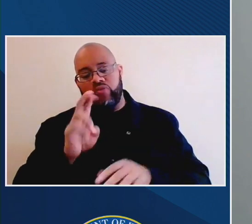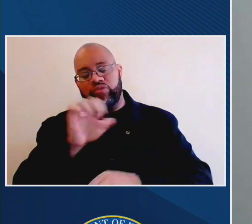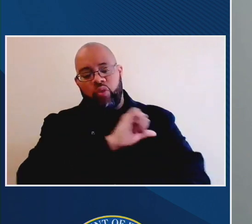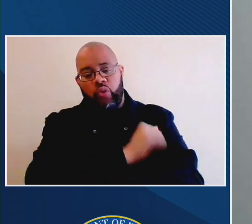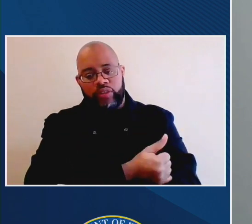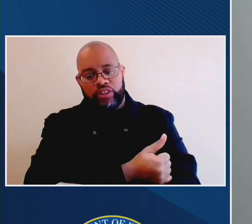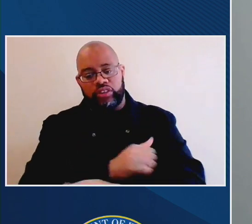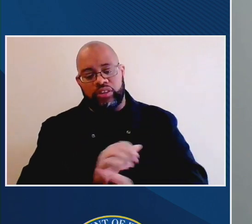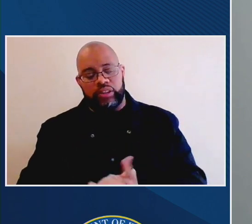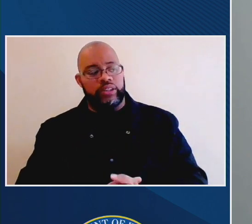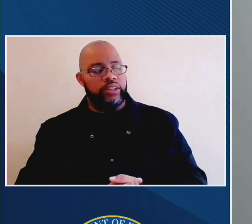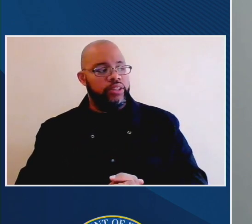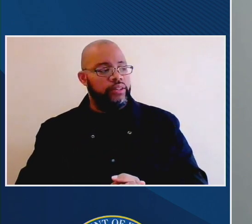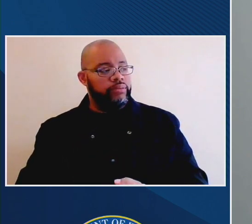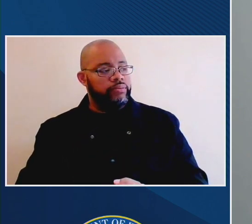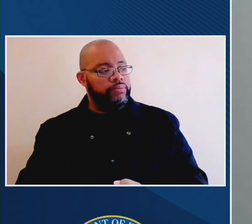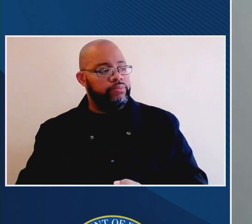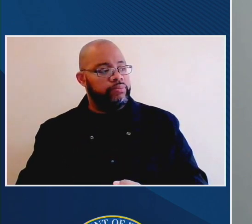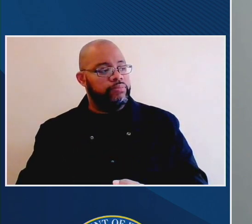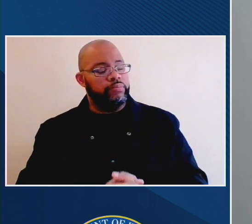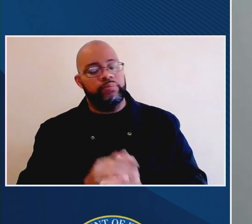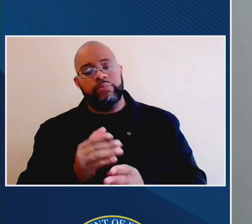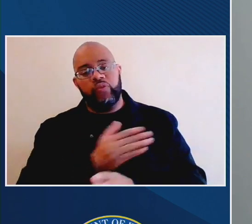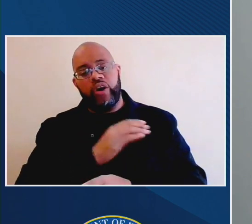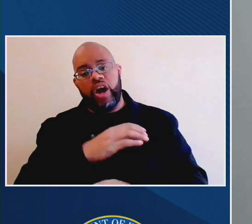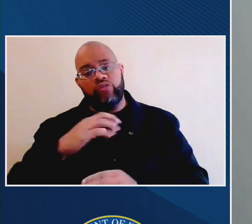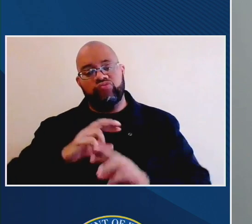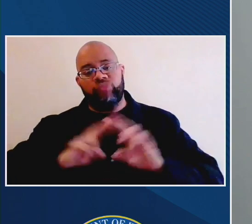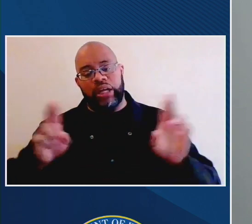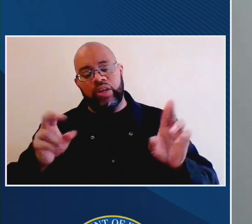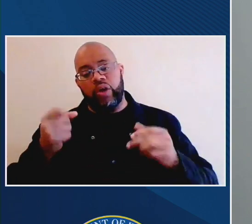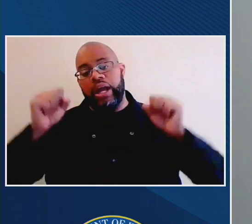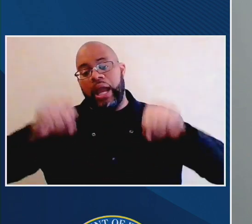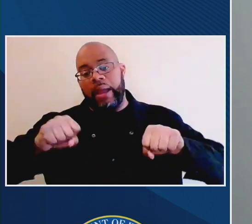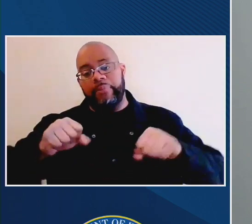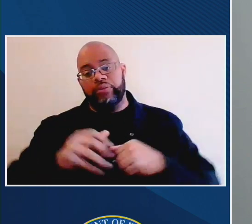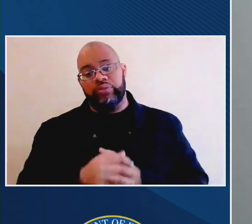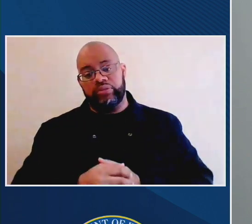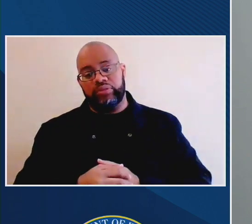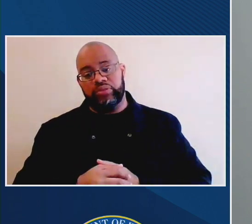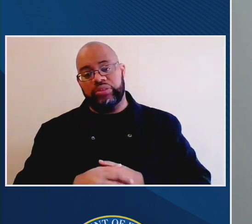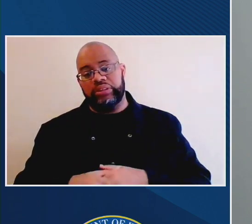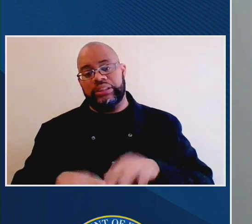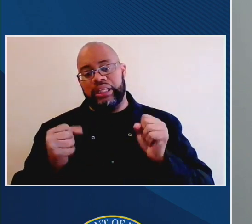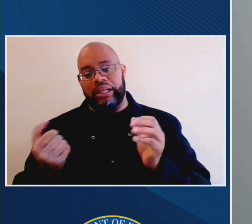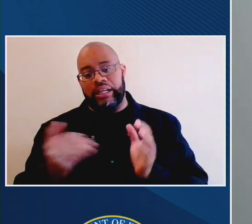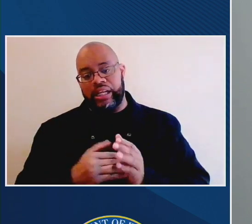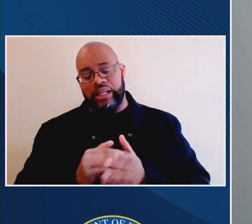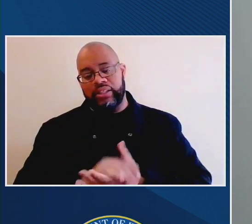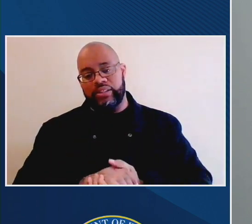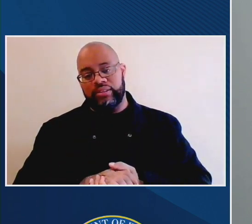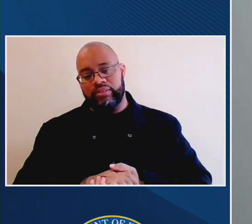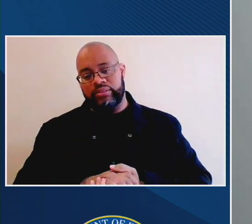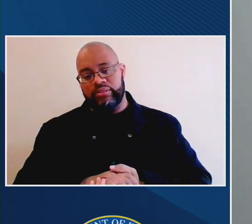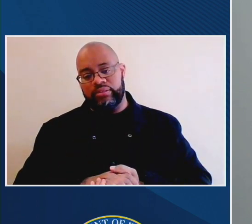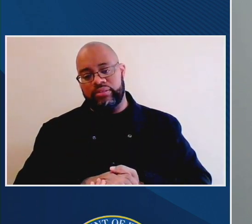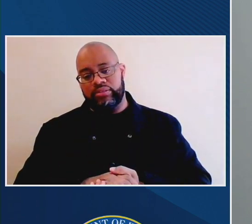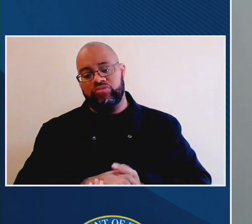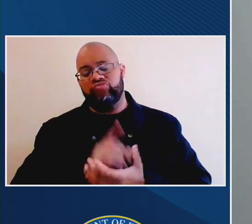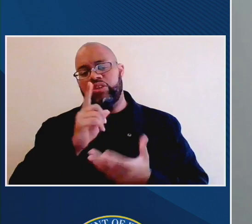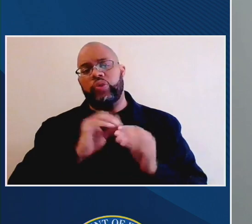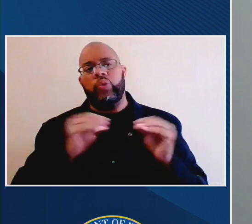more inclusive, in serving the people who are here, who are our fellow community